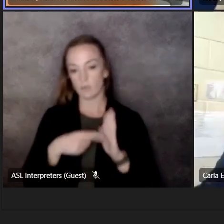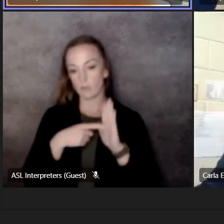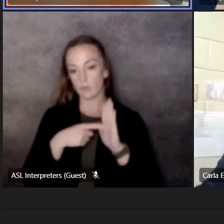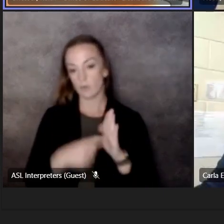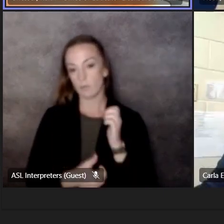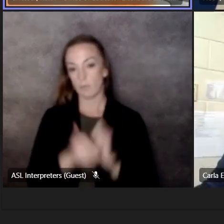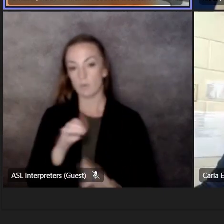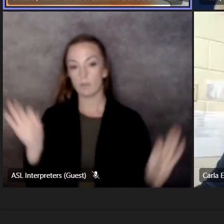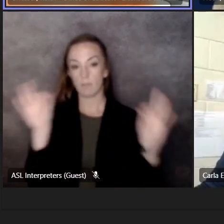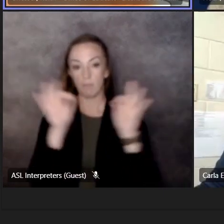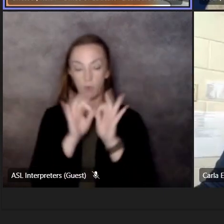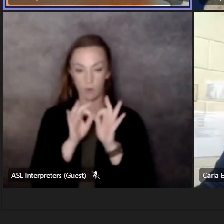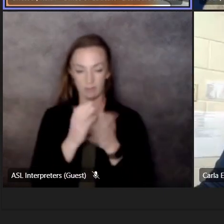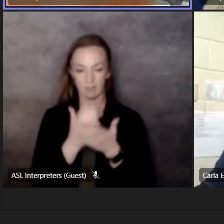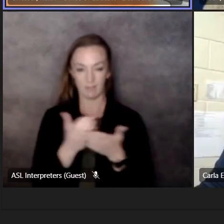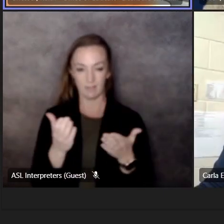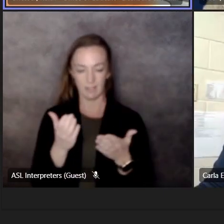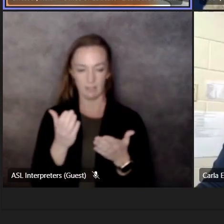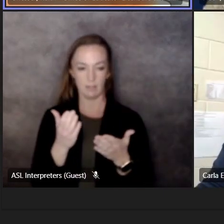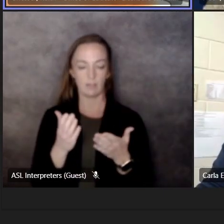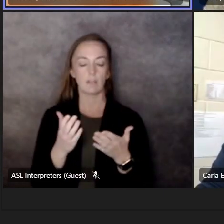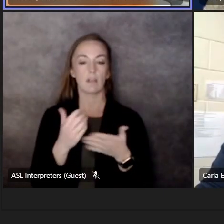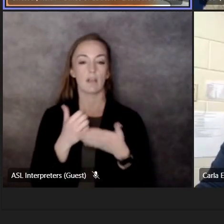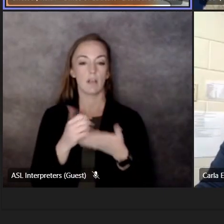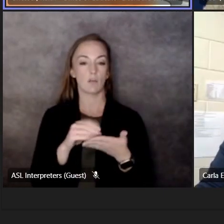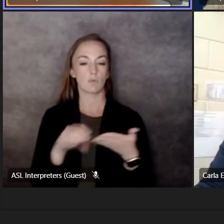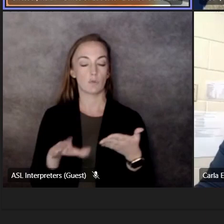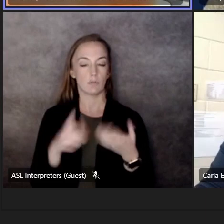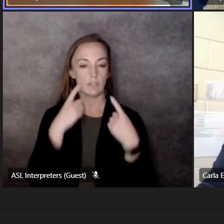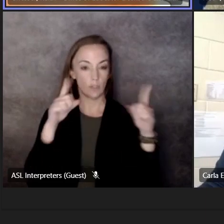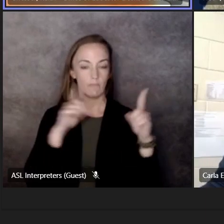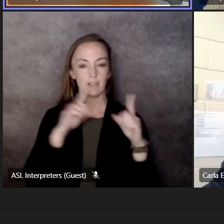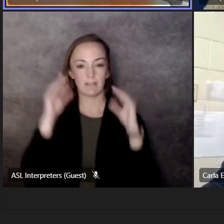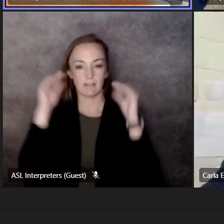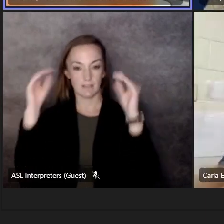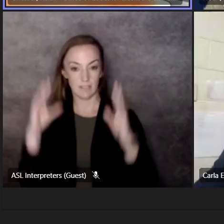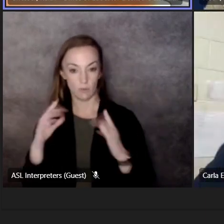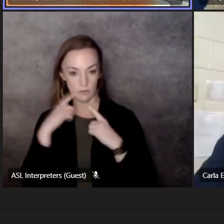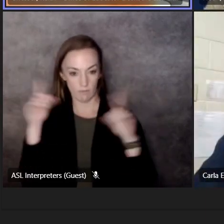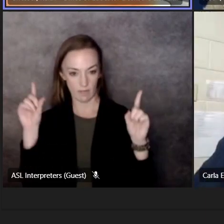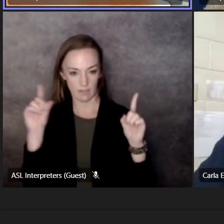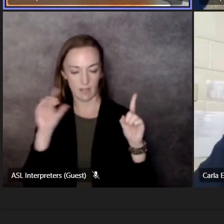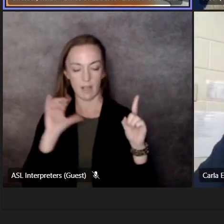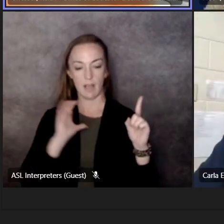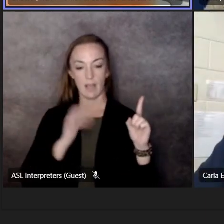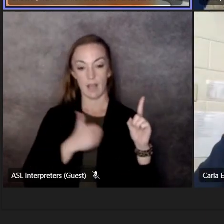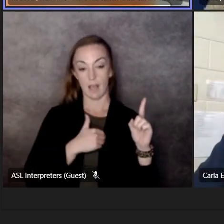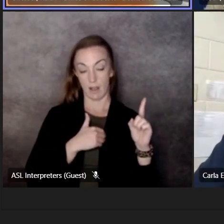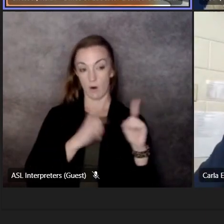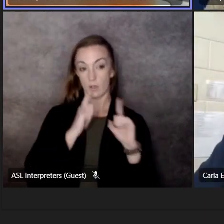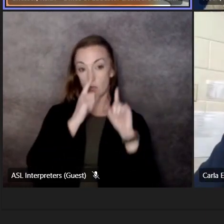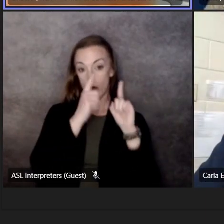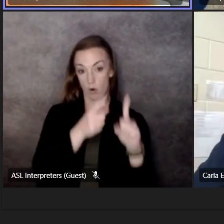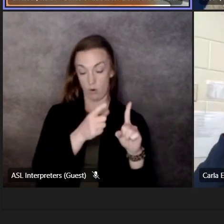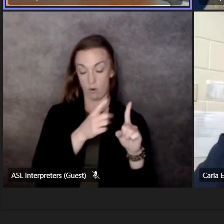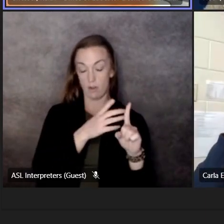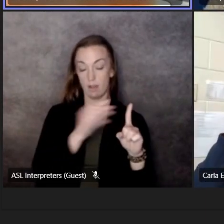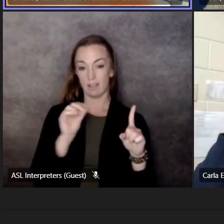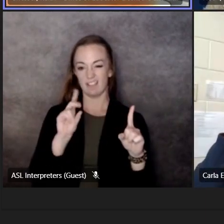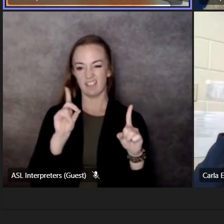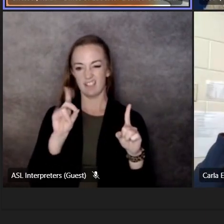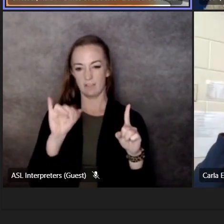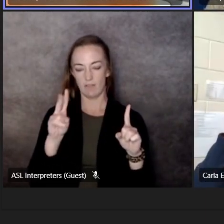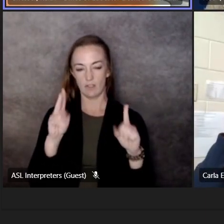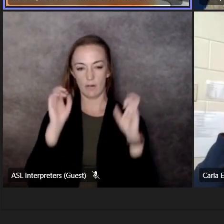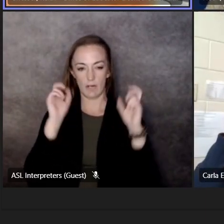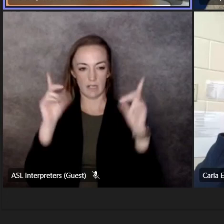student achievement is effective teachers, and it is the mission of the Office of Educator Licensure and Effectiveness and the Division of Educator Recruitment and Development